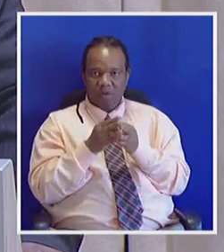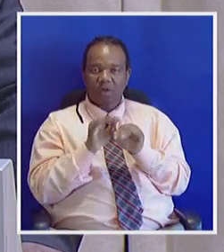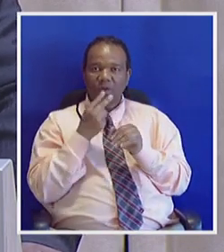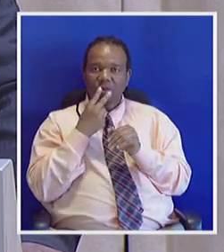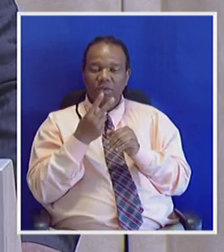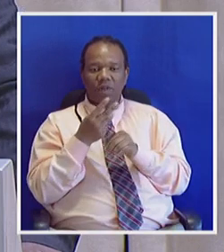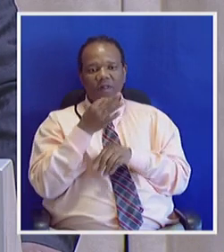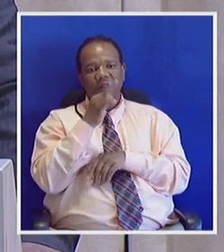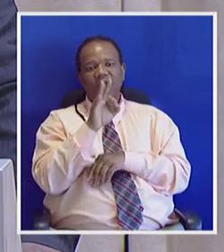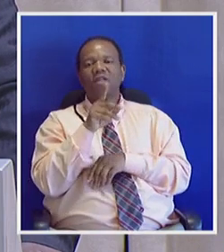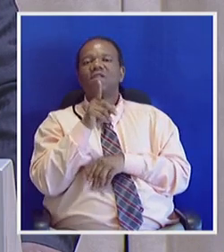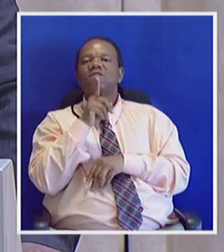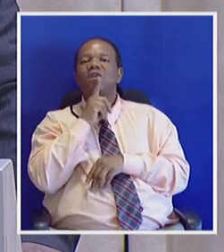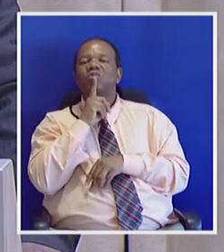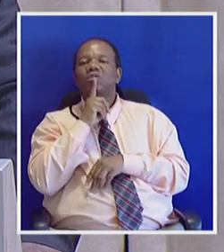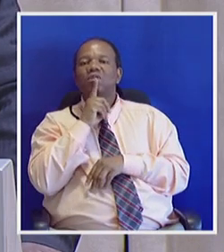3,000 kilometers by the sea,